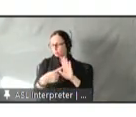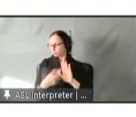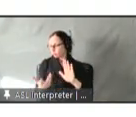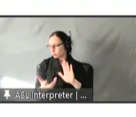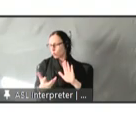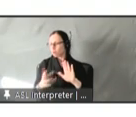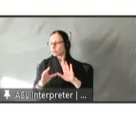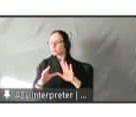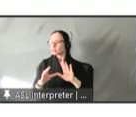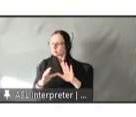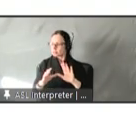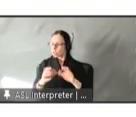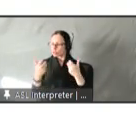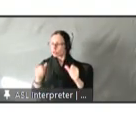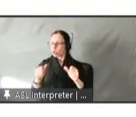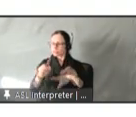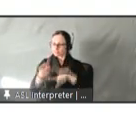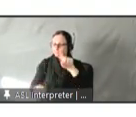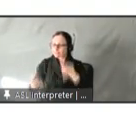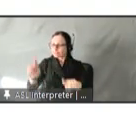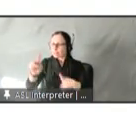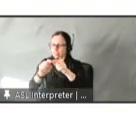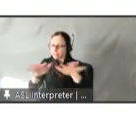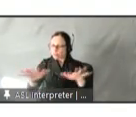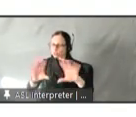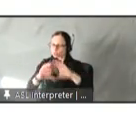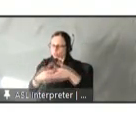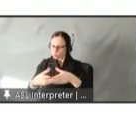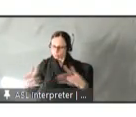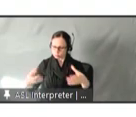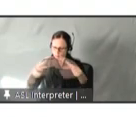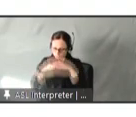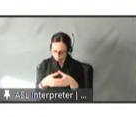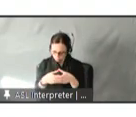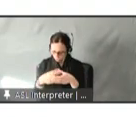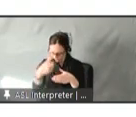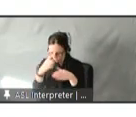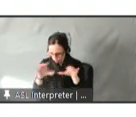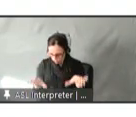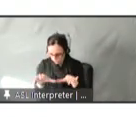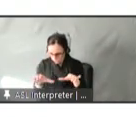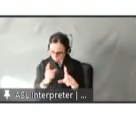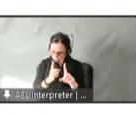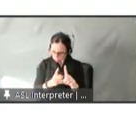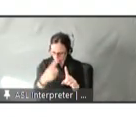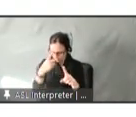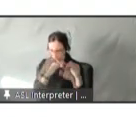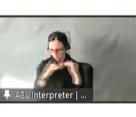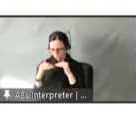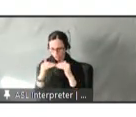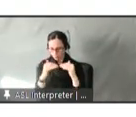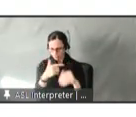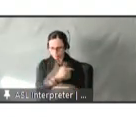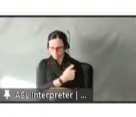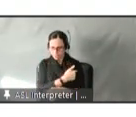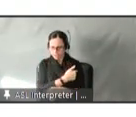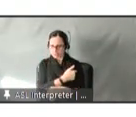bring together a diverse group of community stakeholders to take action in pursuit of equity and vaccine